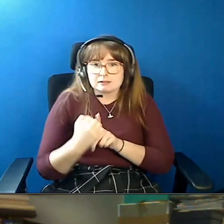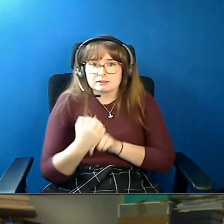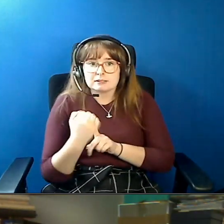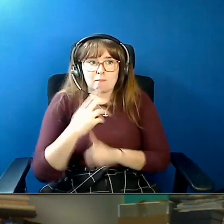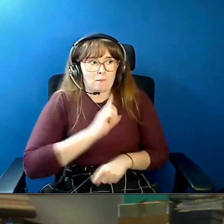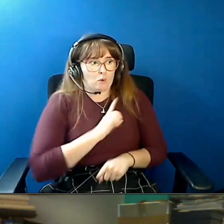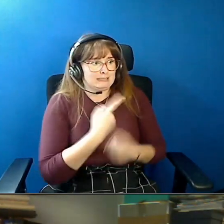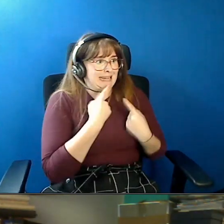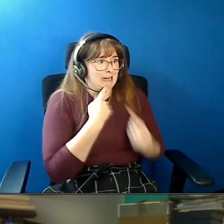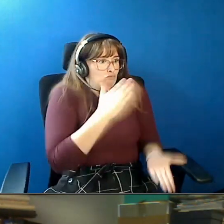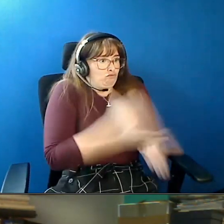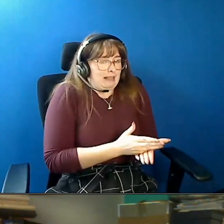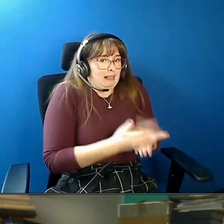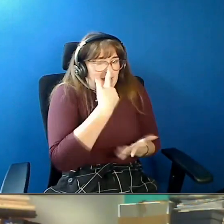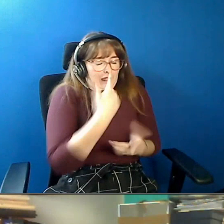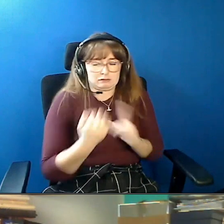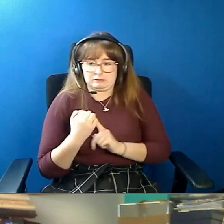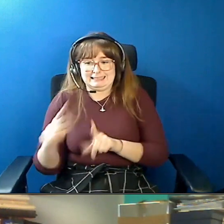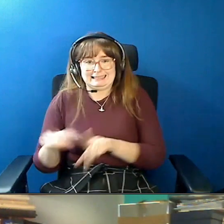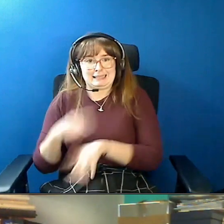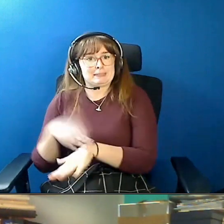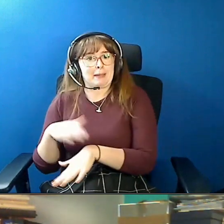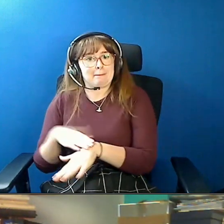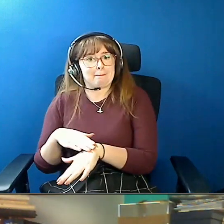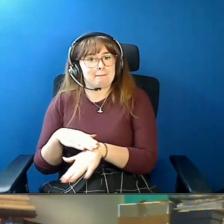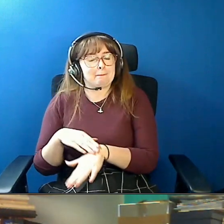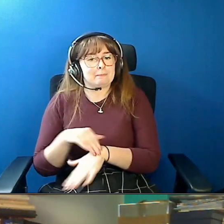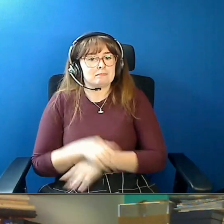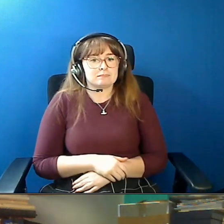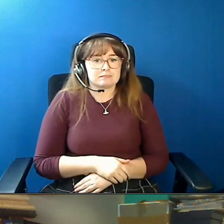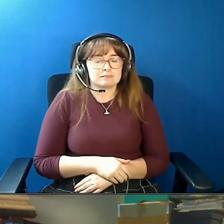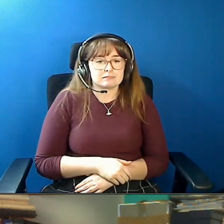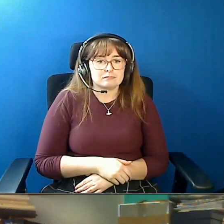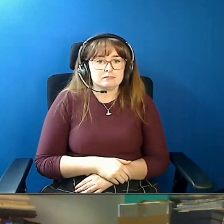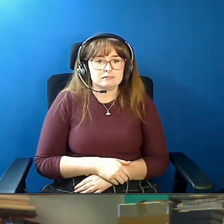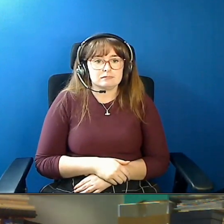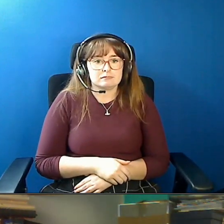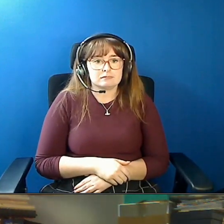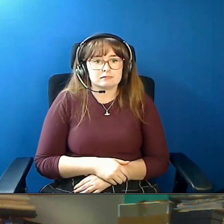be innovation in retrofit products as time goes by. And so it gives you,